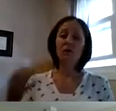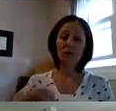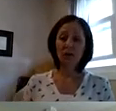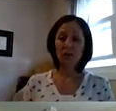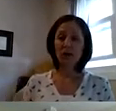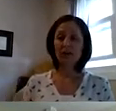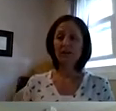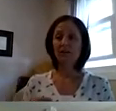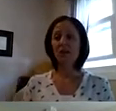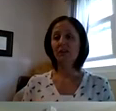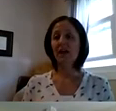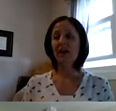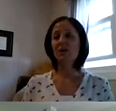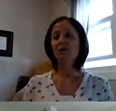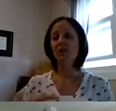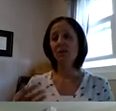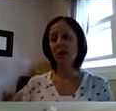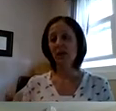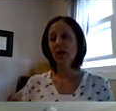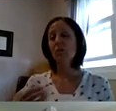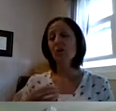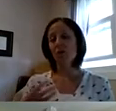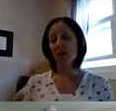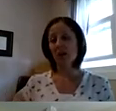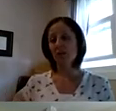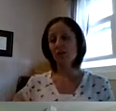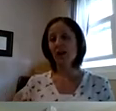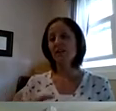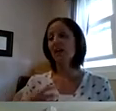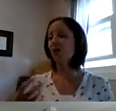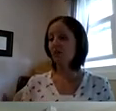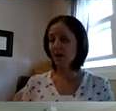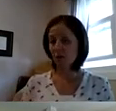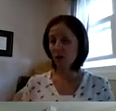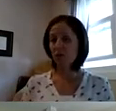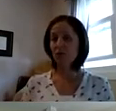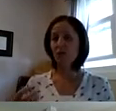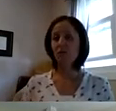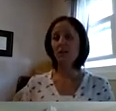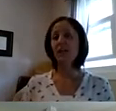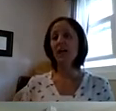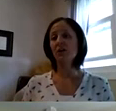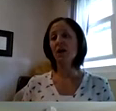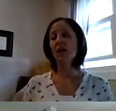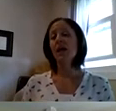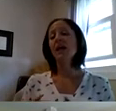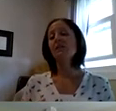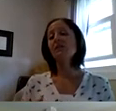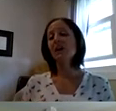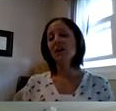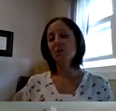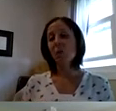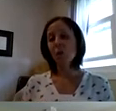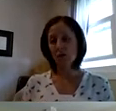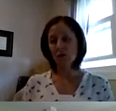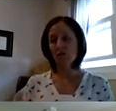We are currently in the process in real time of developing both our grant contracts and our evaluations for this funding category. And it's